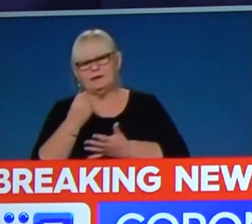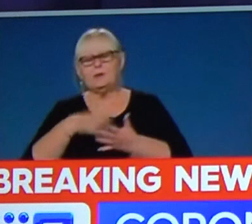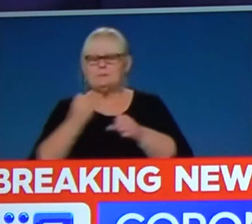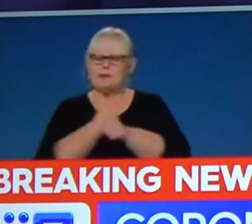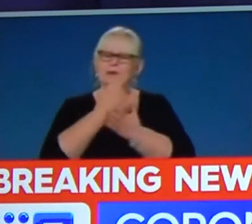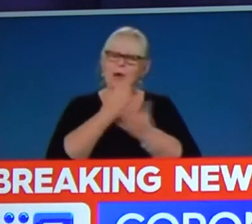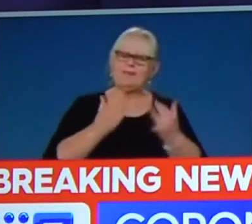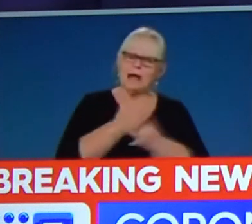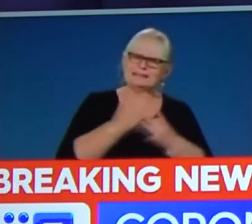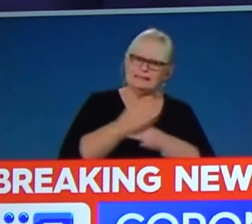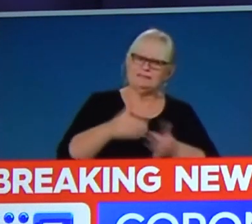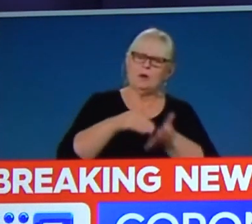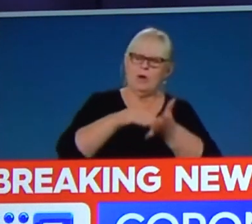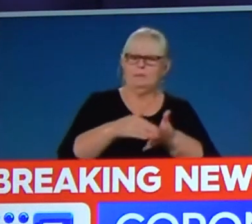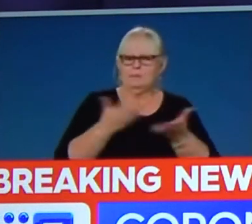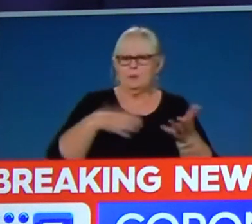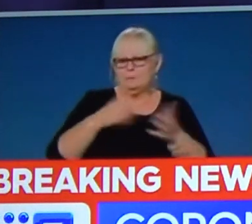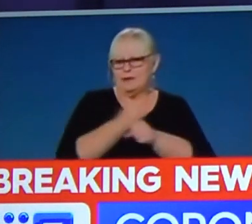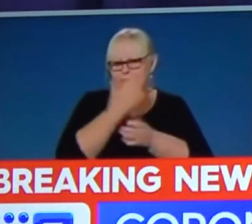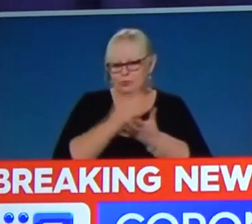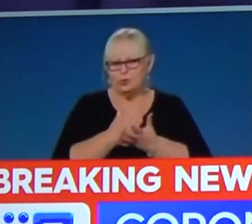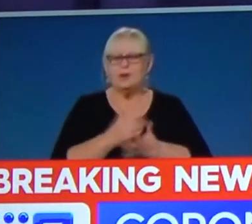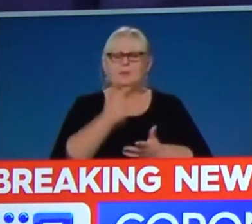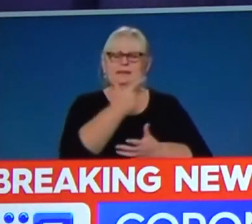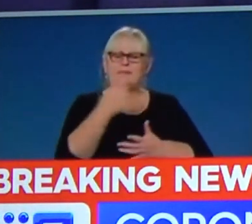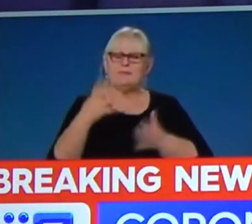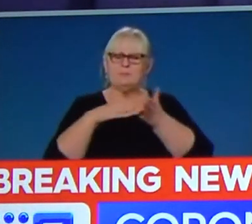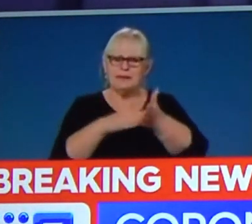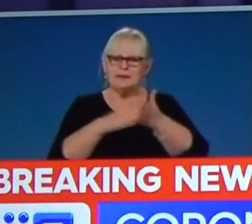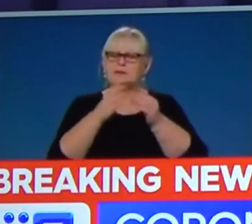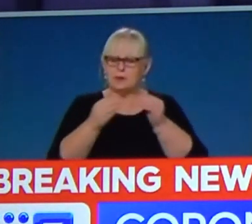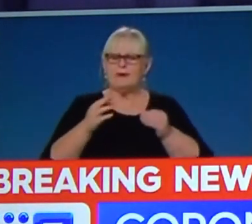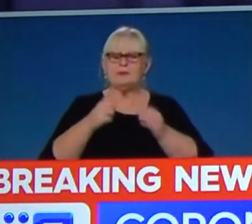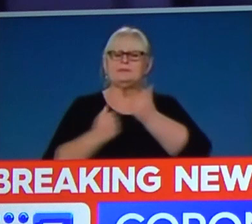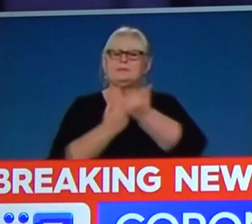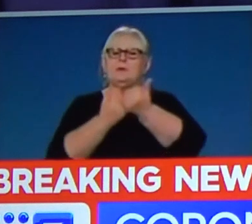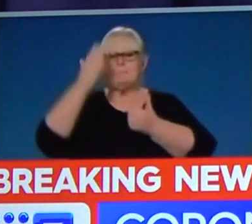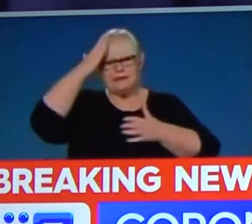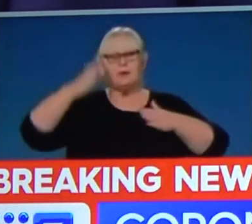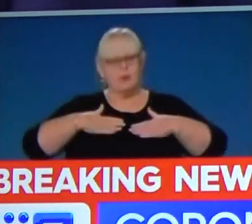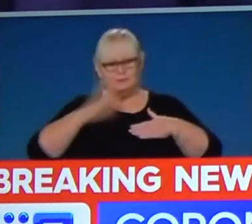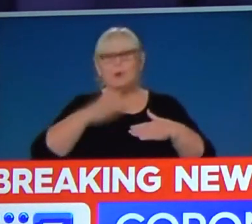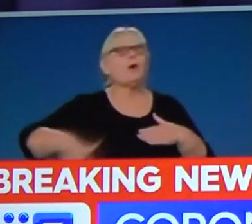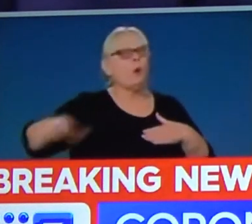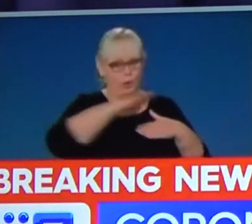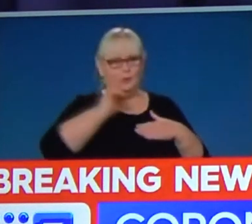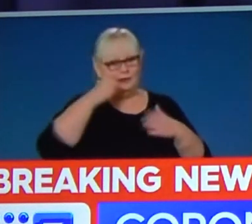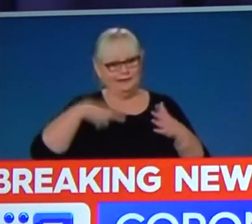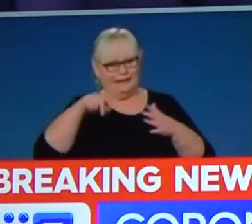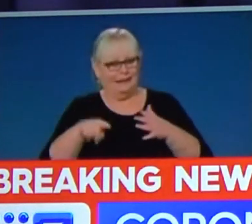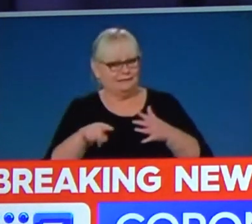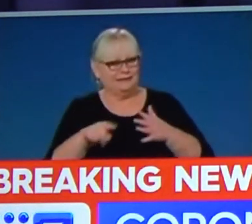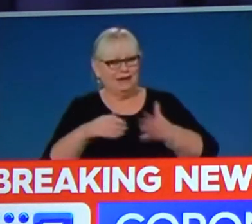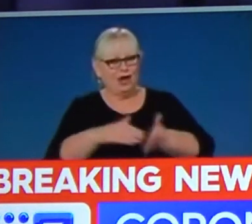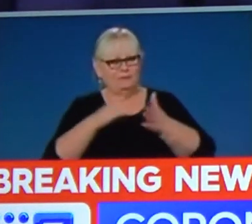those individuals as well. And $74 million to support mental health. And we're all going to need that help in the months ahead.